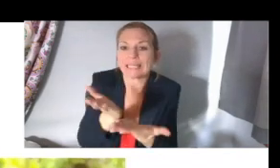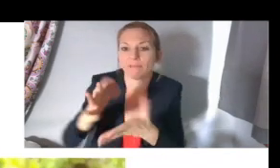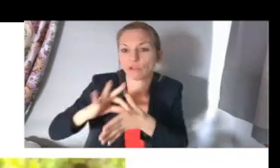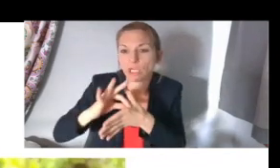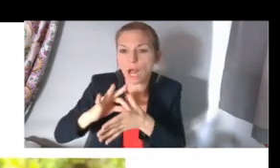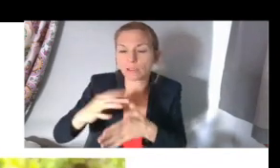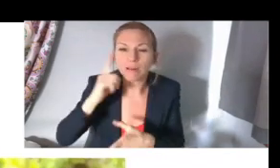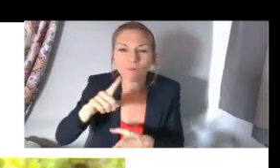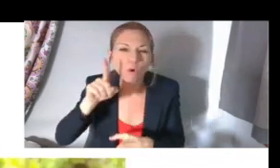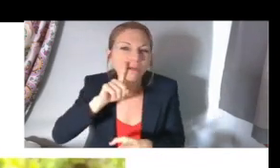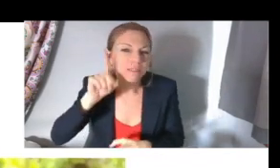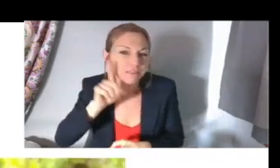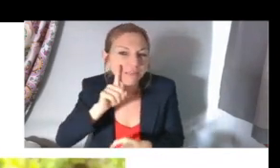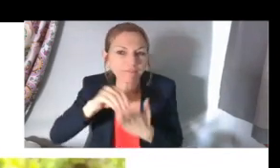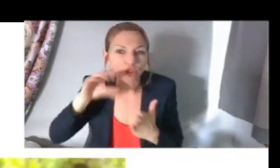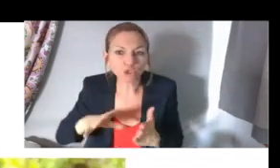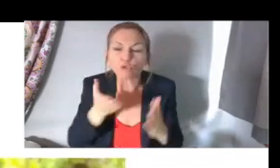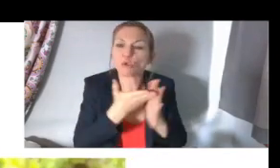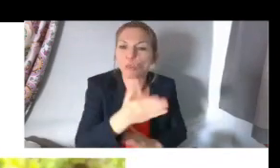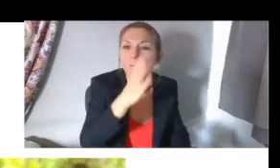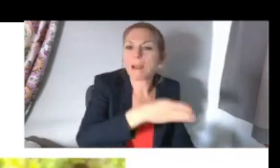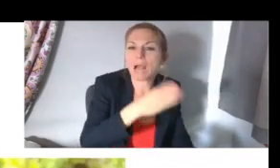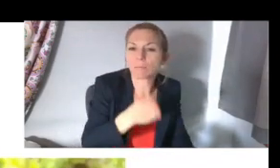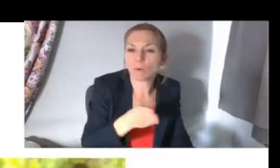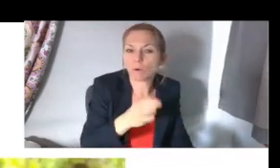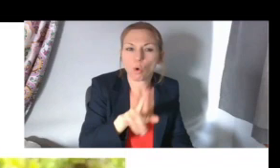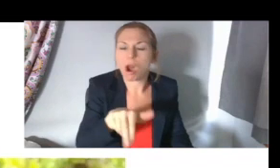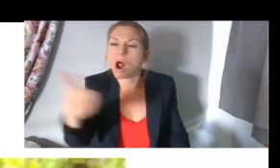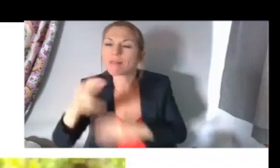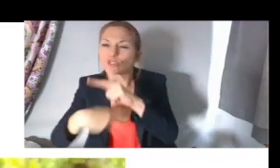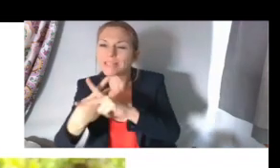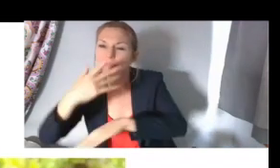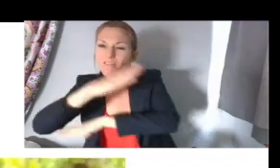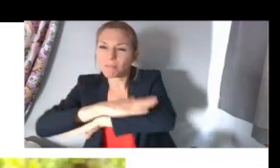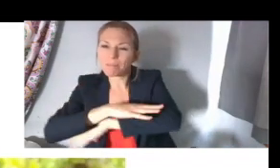via Blackboard or similar platforms.